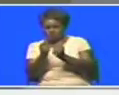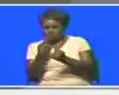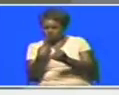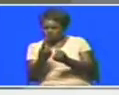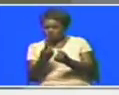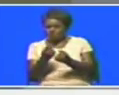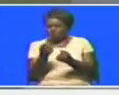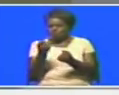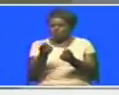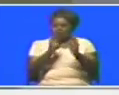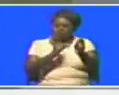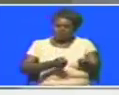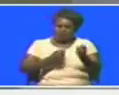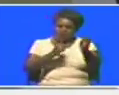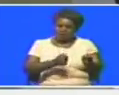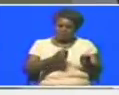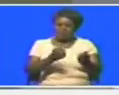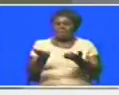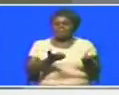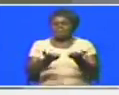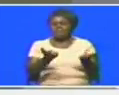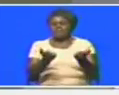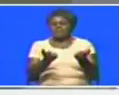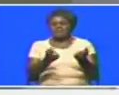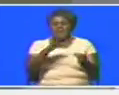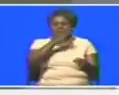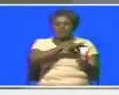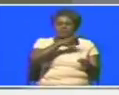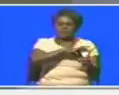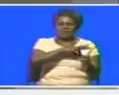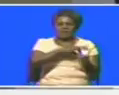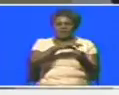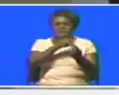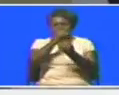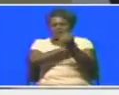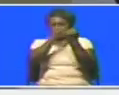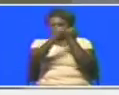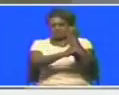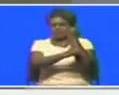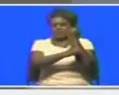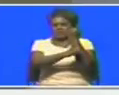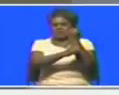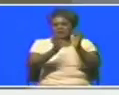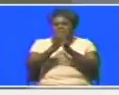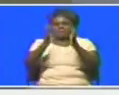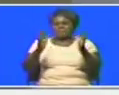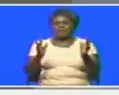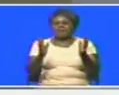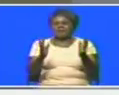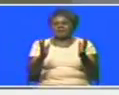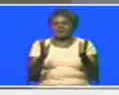farmer, the issues of sales, earnings, inputs, yields is still a major gap that needs